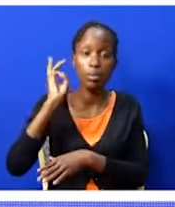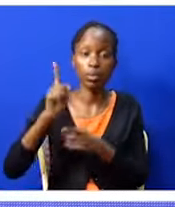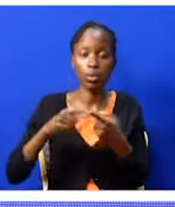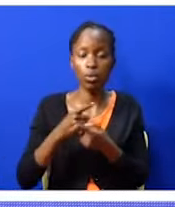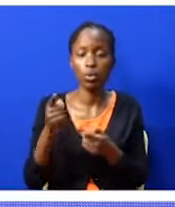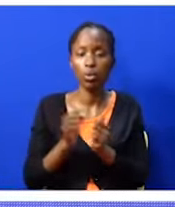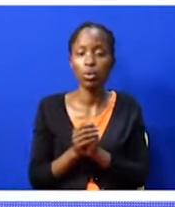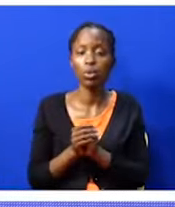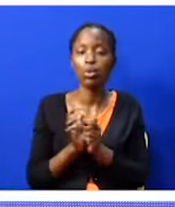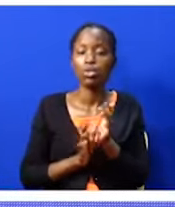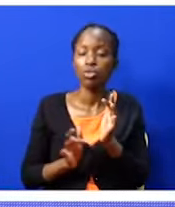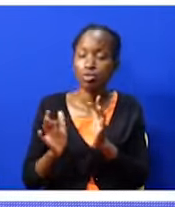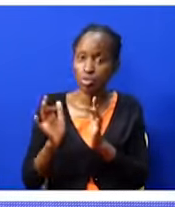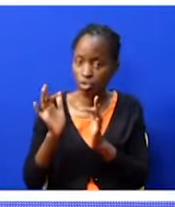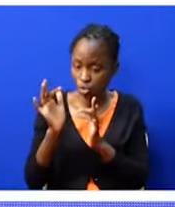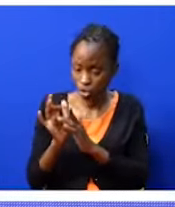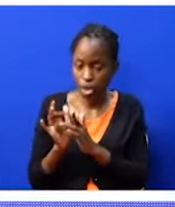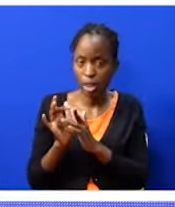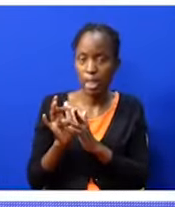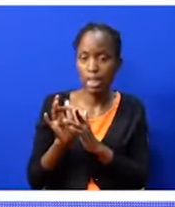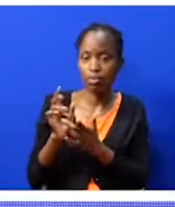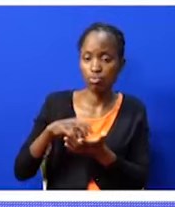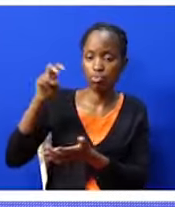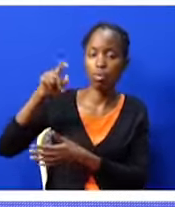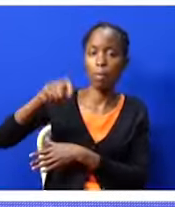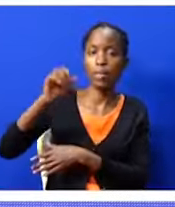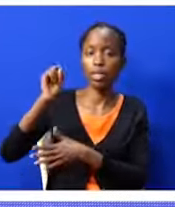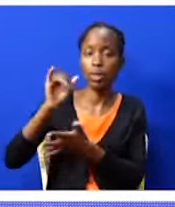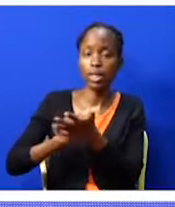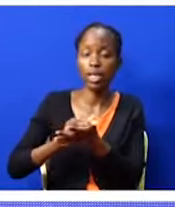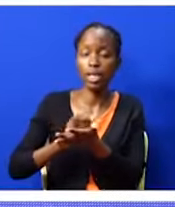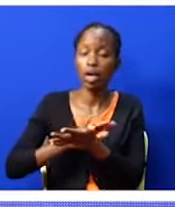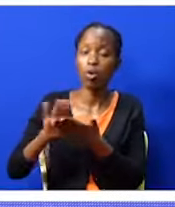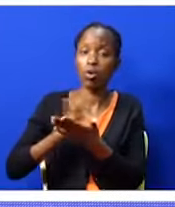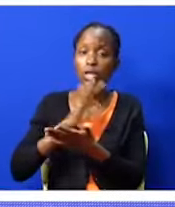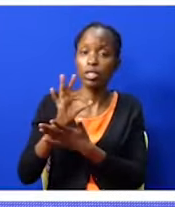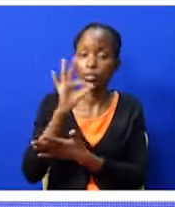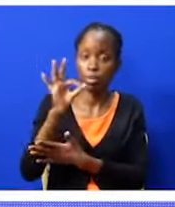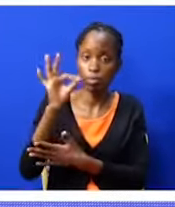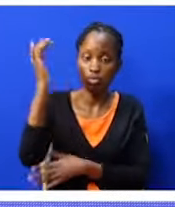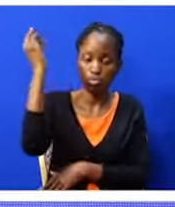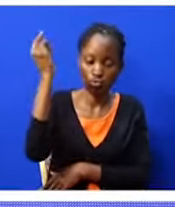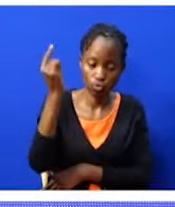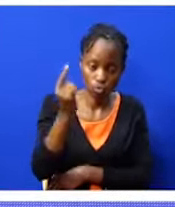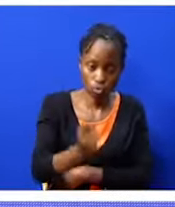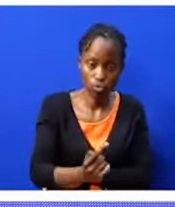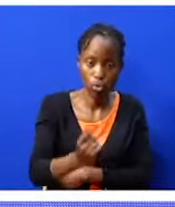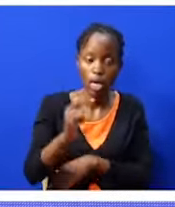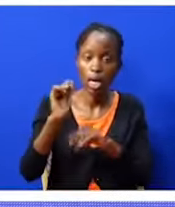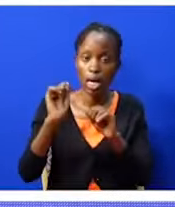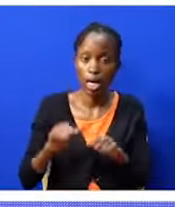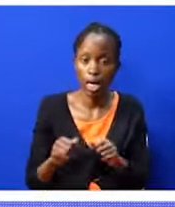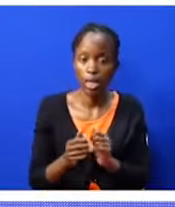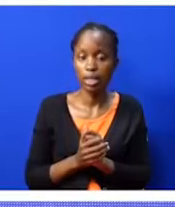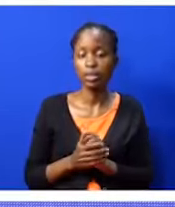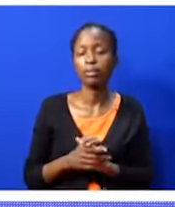So Jesus had to go so that the Holy Spirit, the advocate, also the helper.